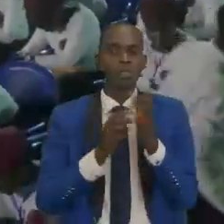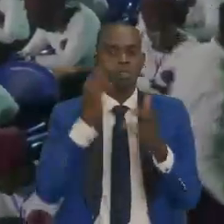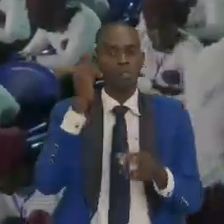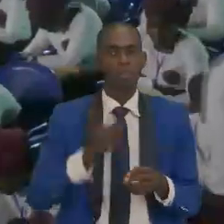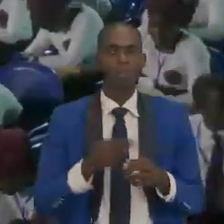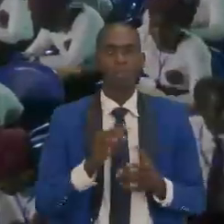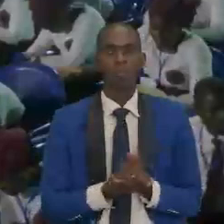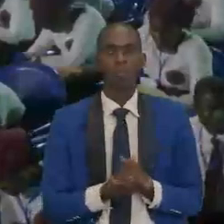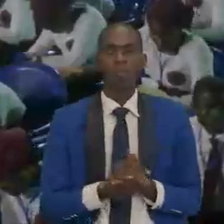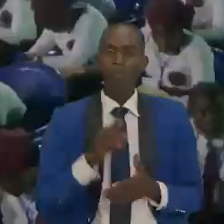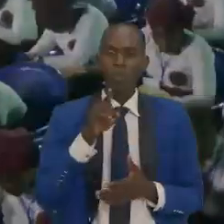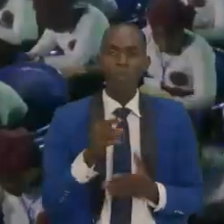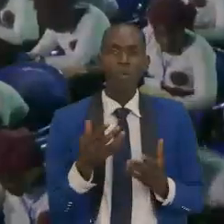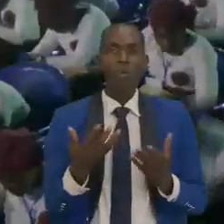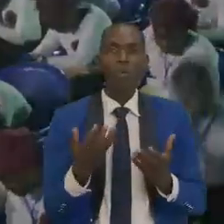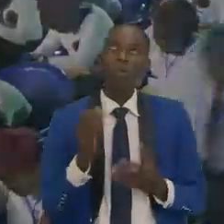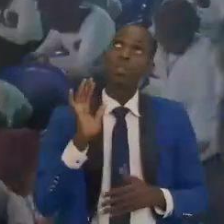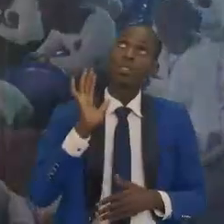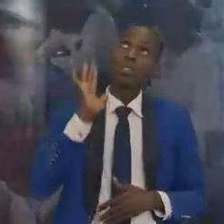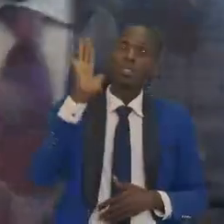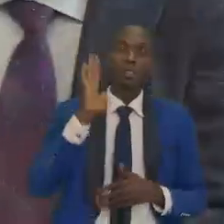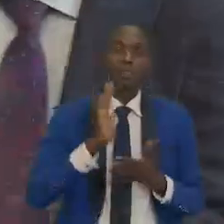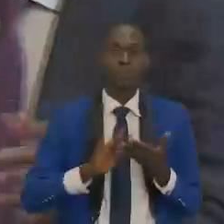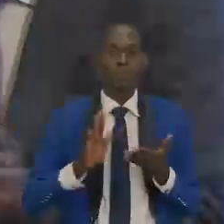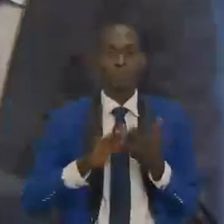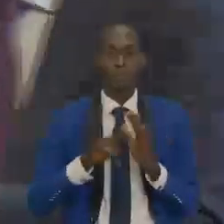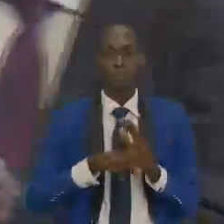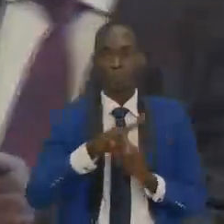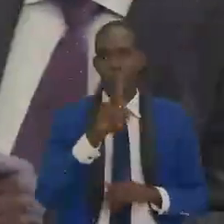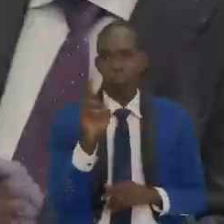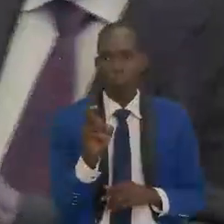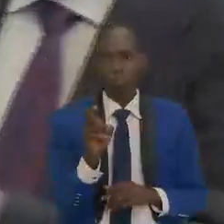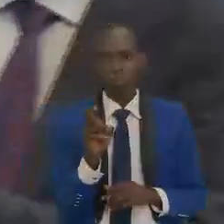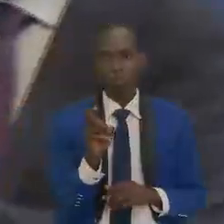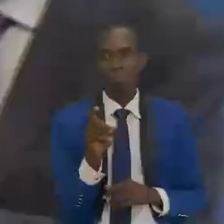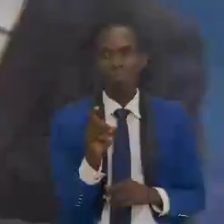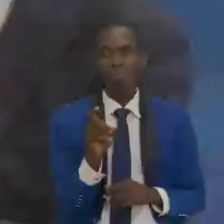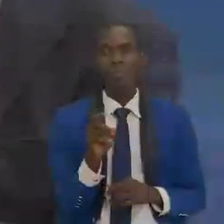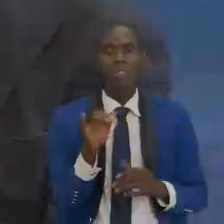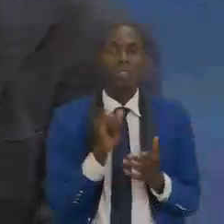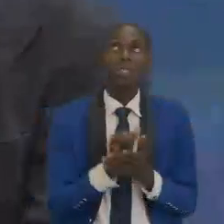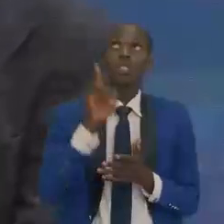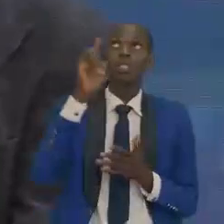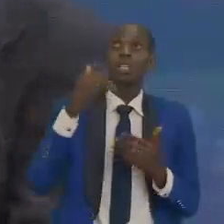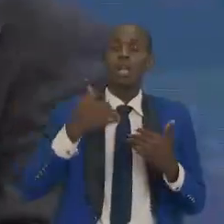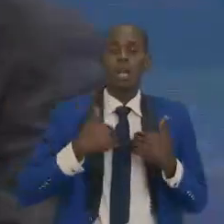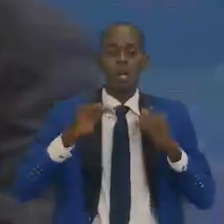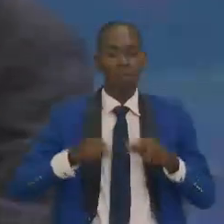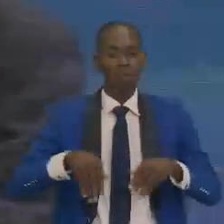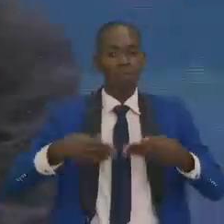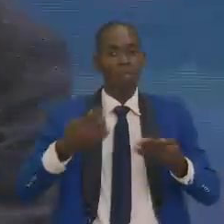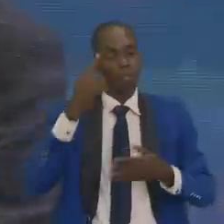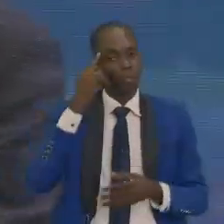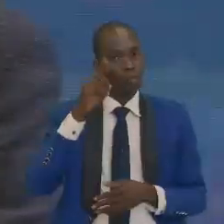You want his forgiveness that he has provided for you by his death on the cross